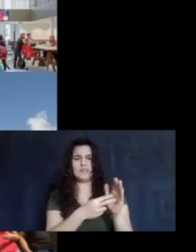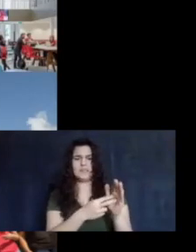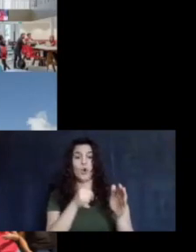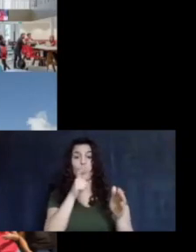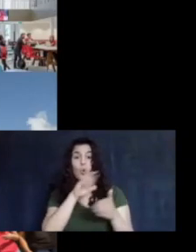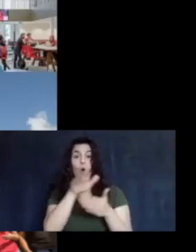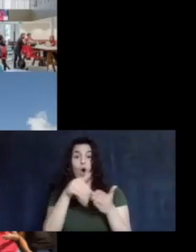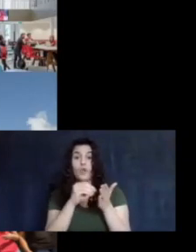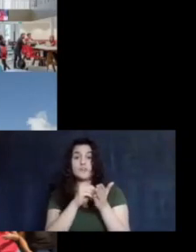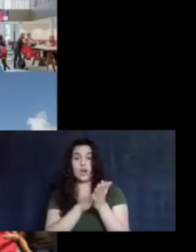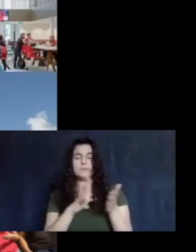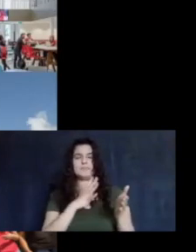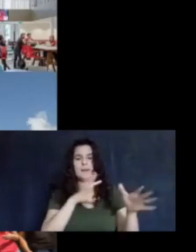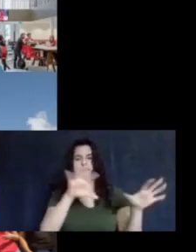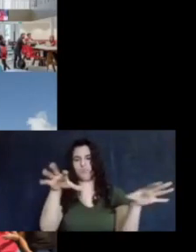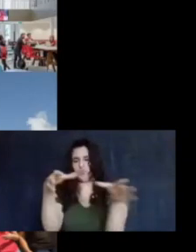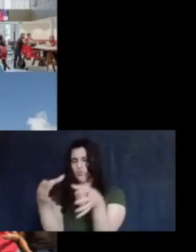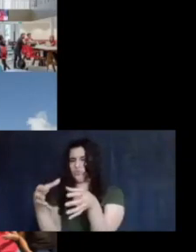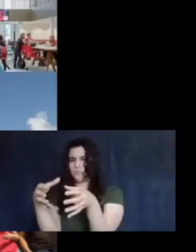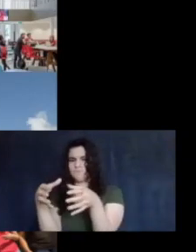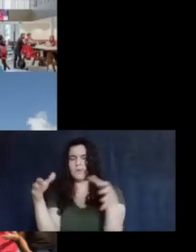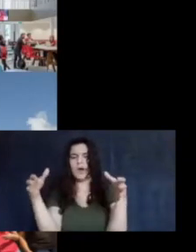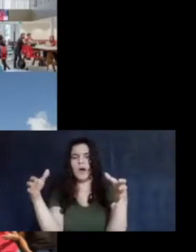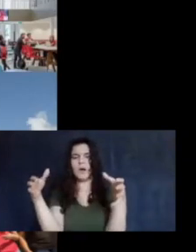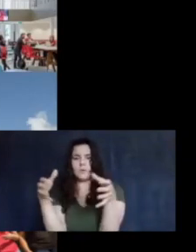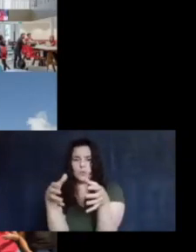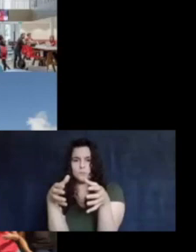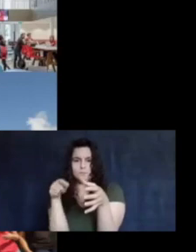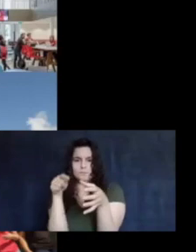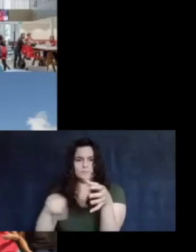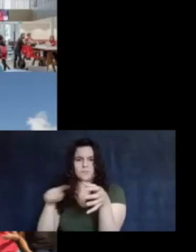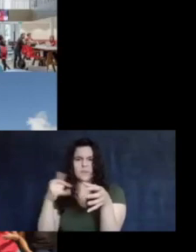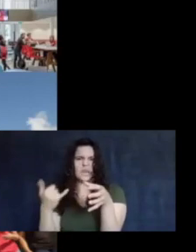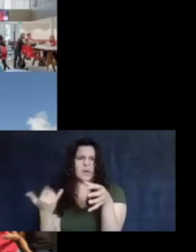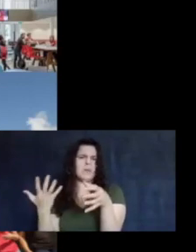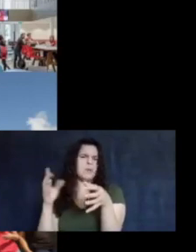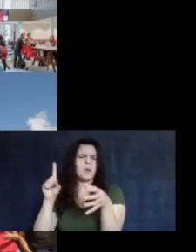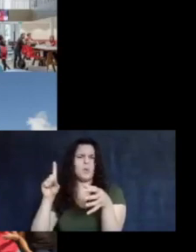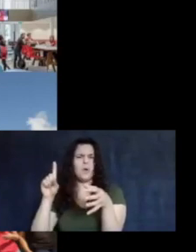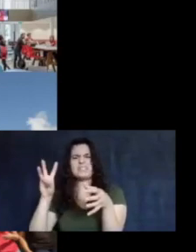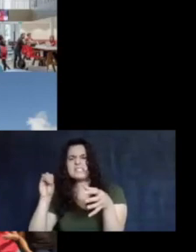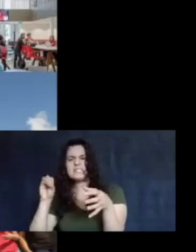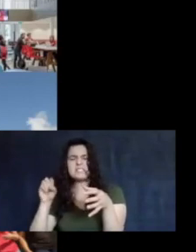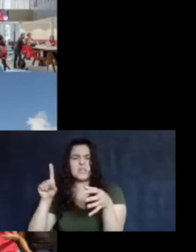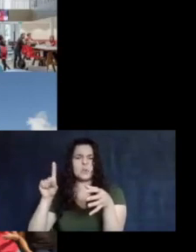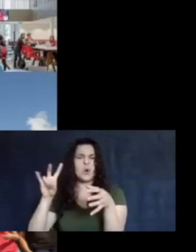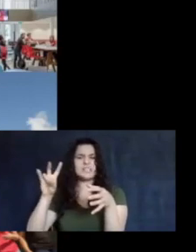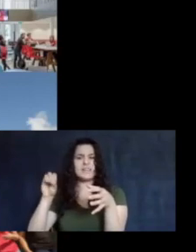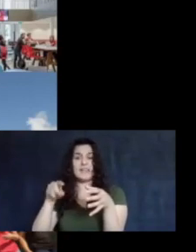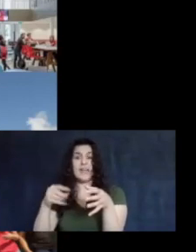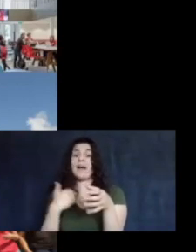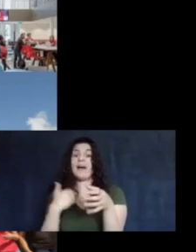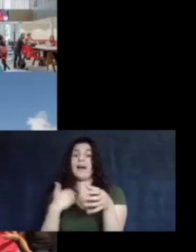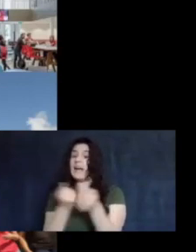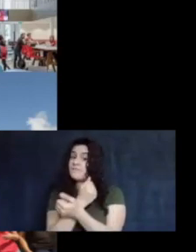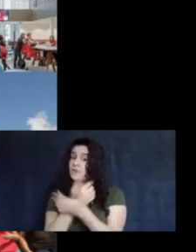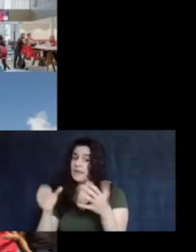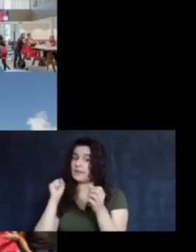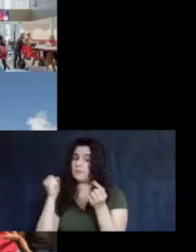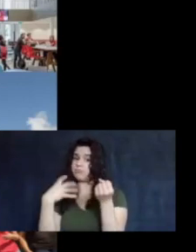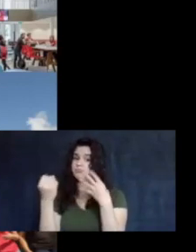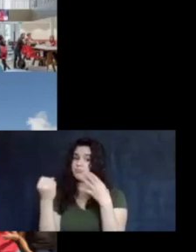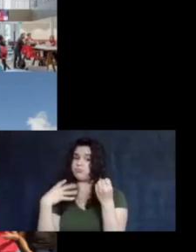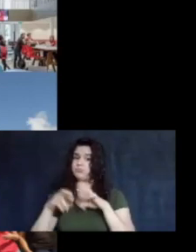smaller to where now we're looking at let's just say 160, 170 that have everything in place ready to go.